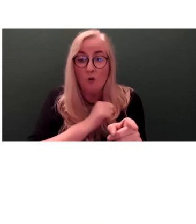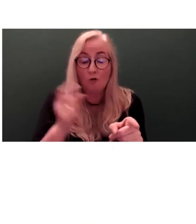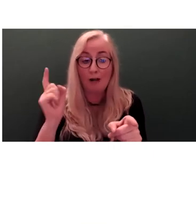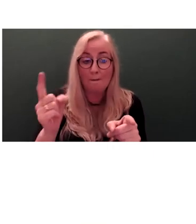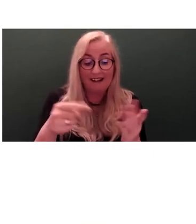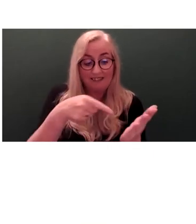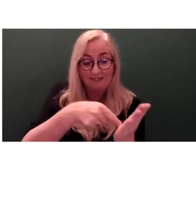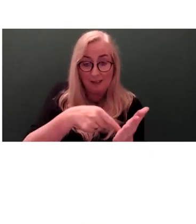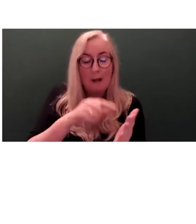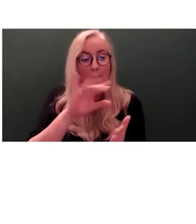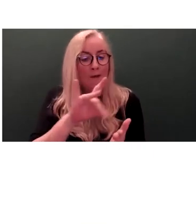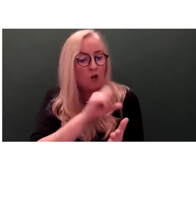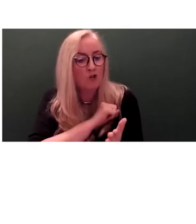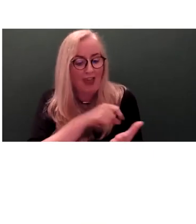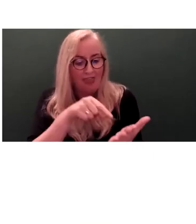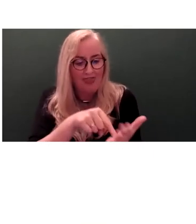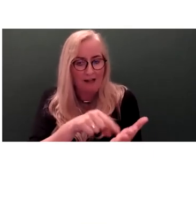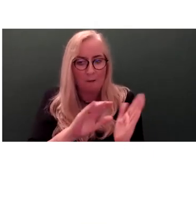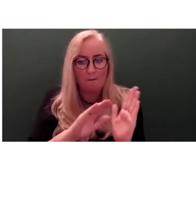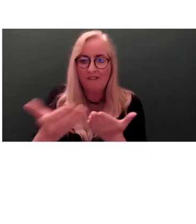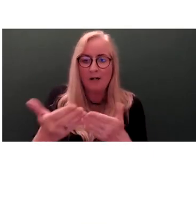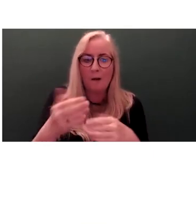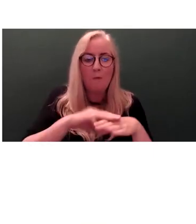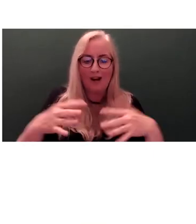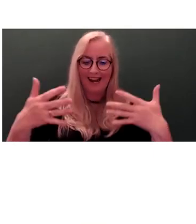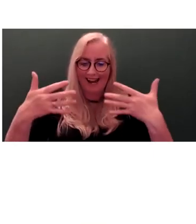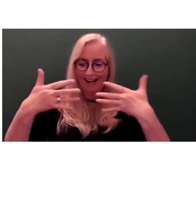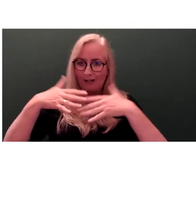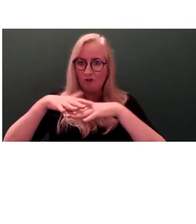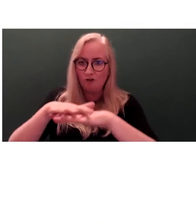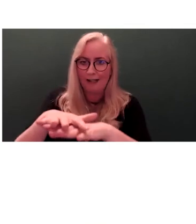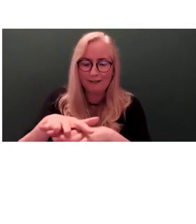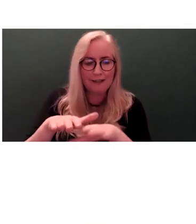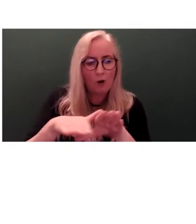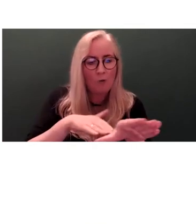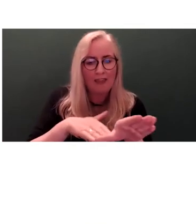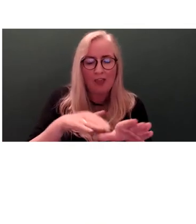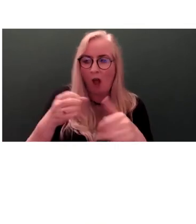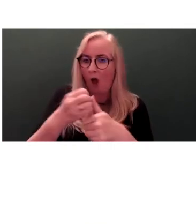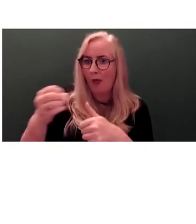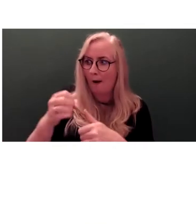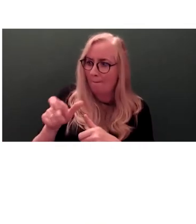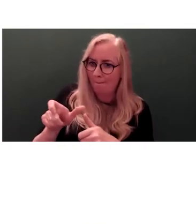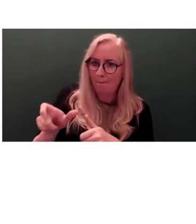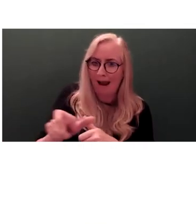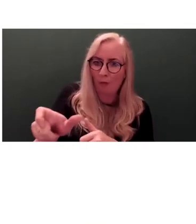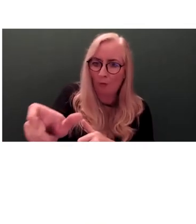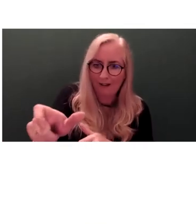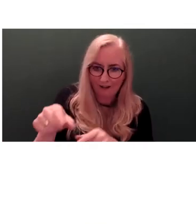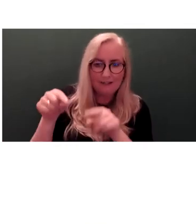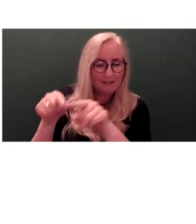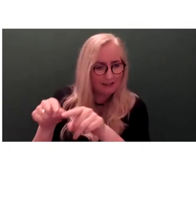ensure, that provision is much more integrated with those wider kind of FET pathways. I also think